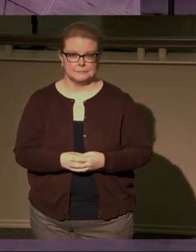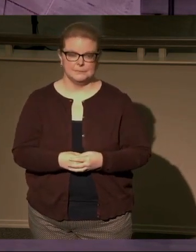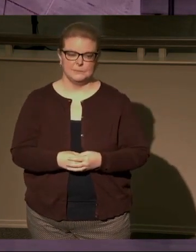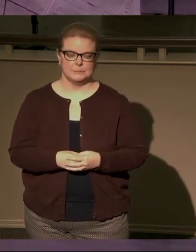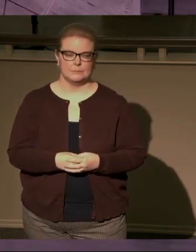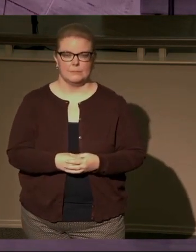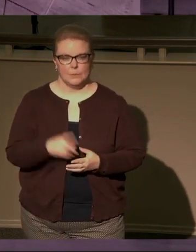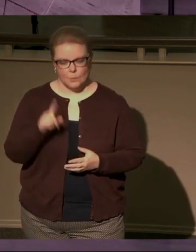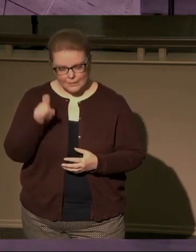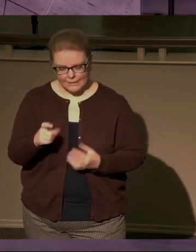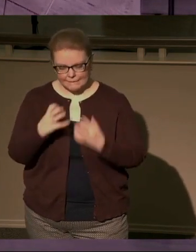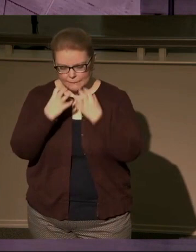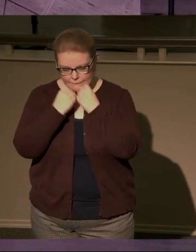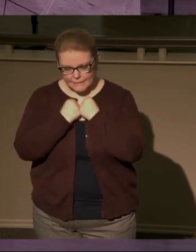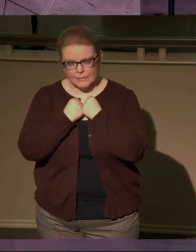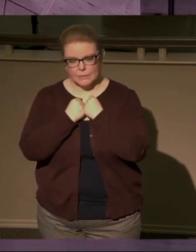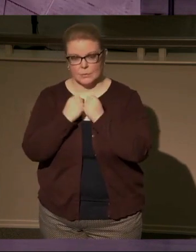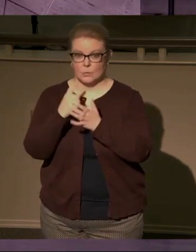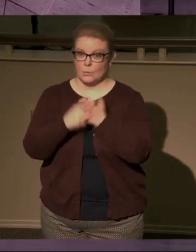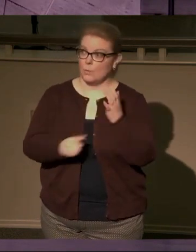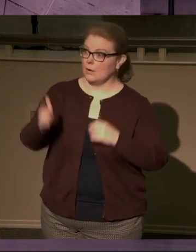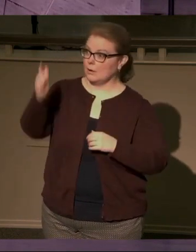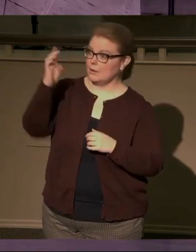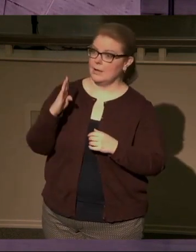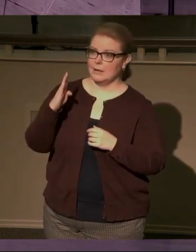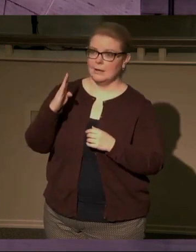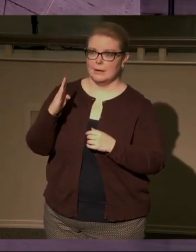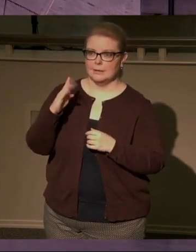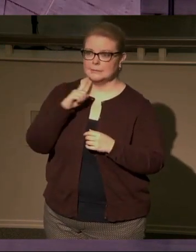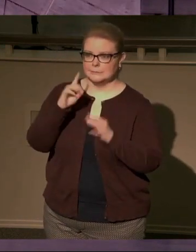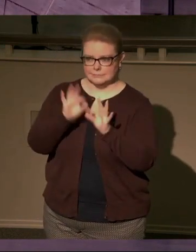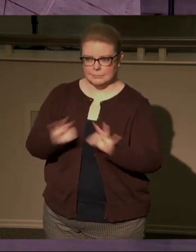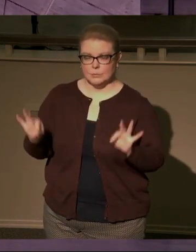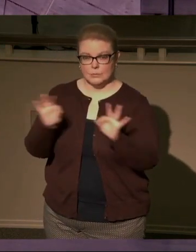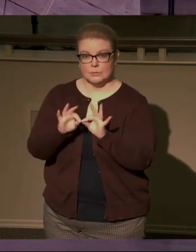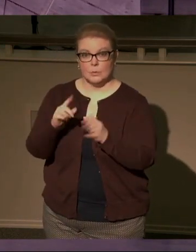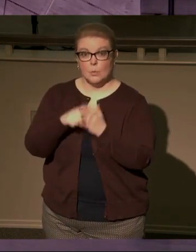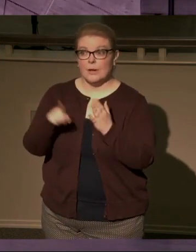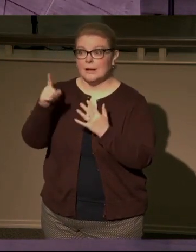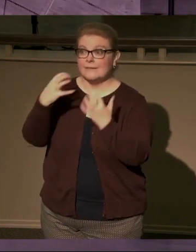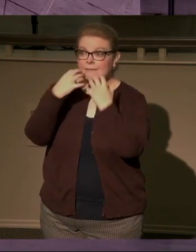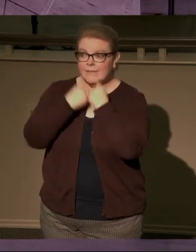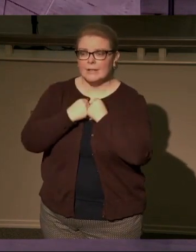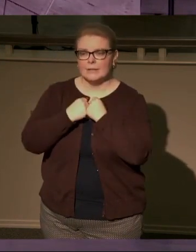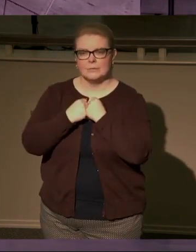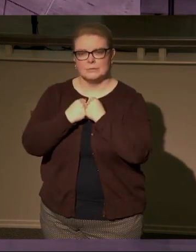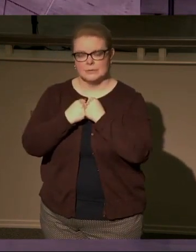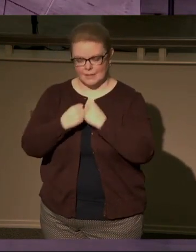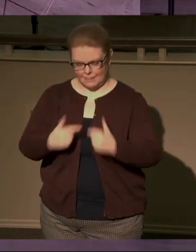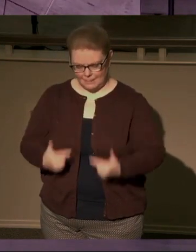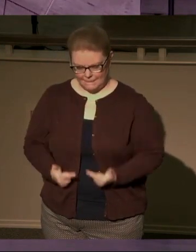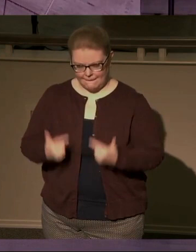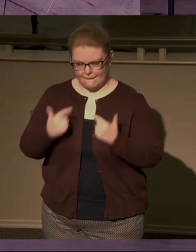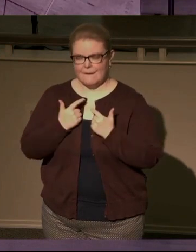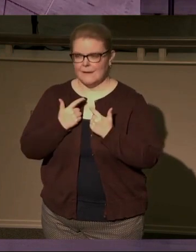We have to value what God values. You know what God values? He values fruitful lives.